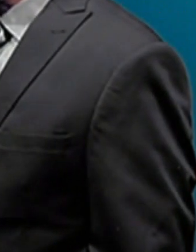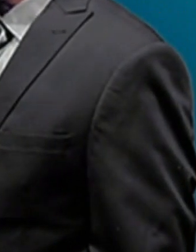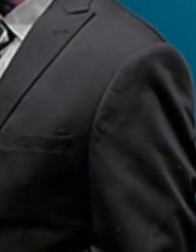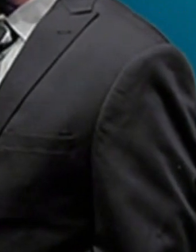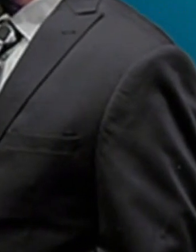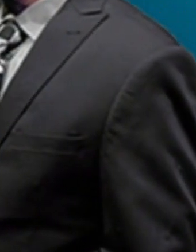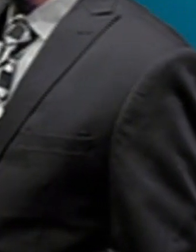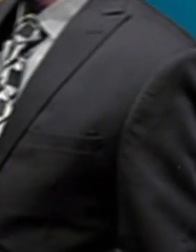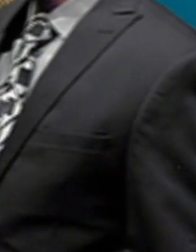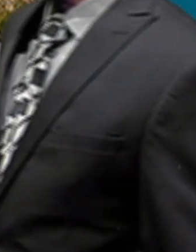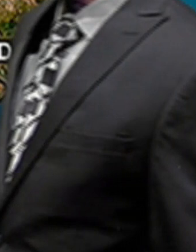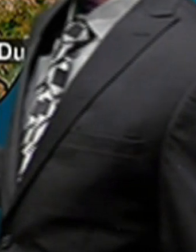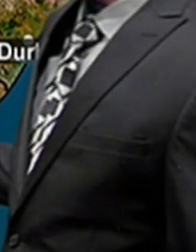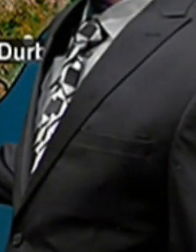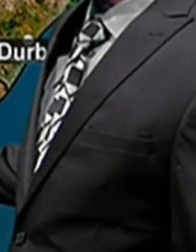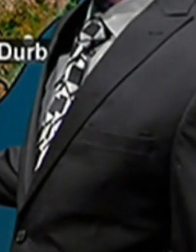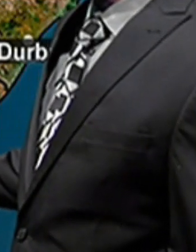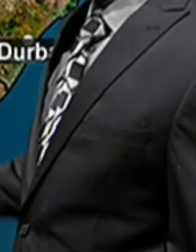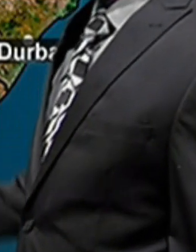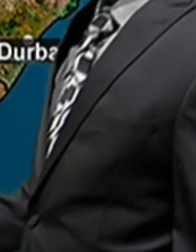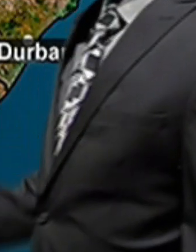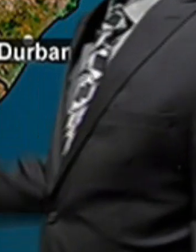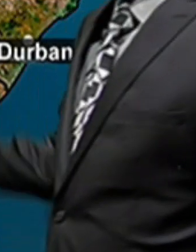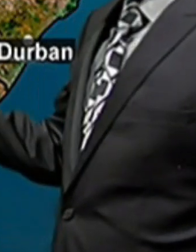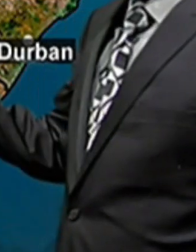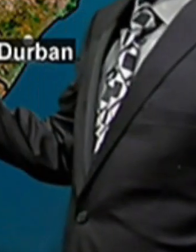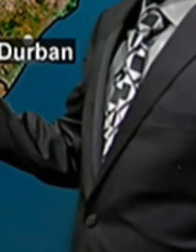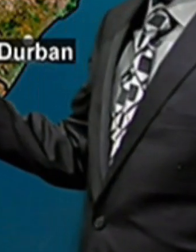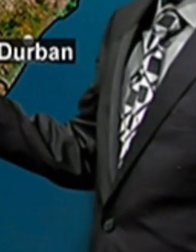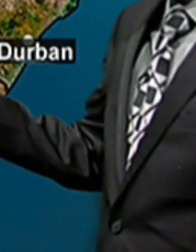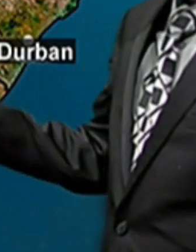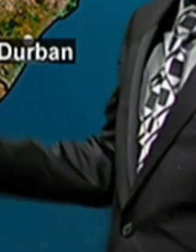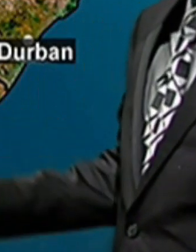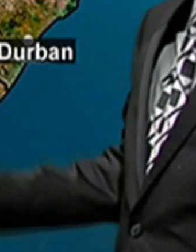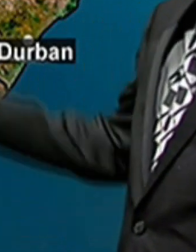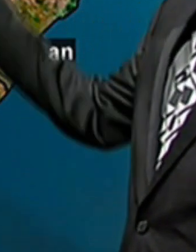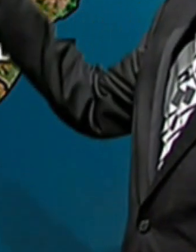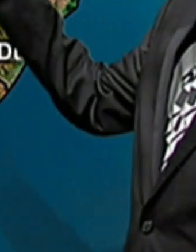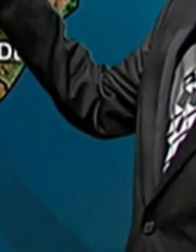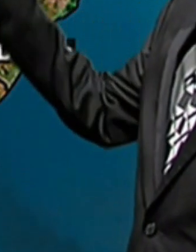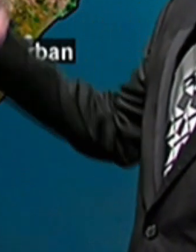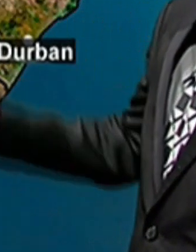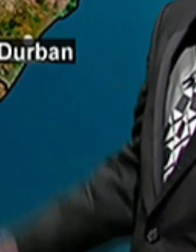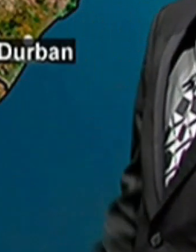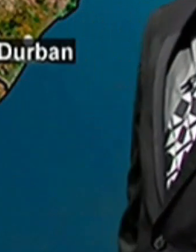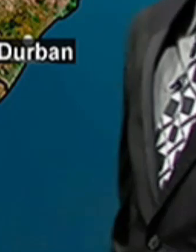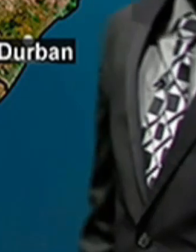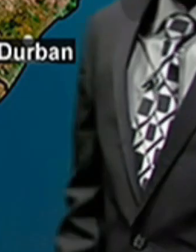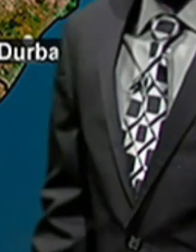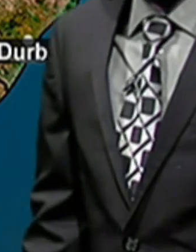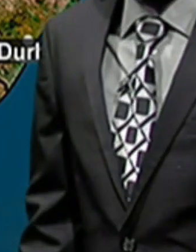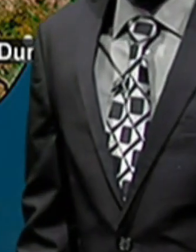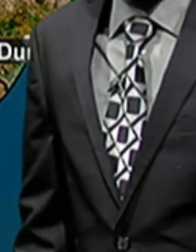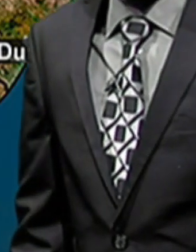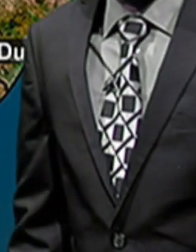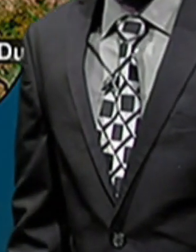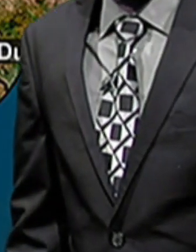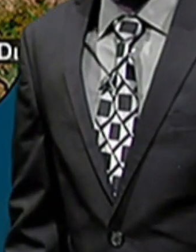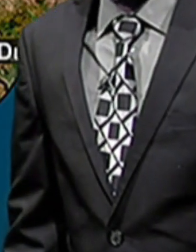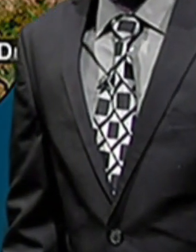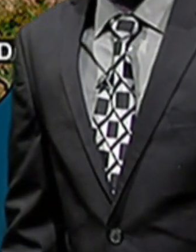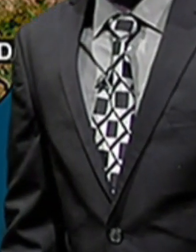ka kapa leboa bana le go ka kapa bodikela go go dum ka dikarolong tsa ka bo Freestata bjalo bana le go ka Limpopo province magasho a re tlhole mmele go